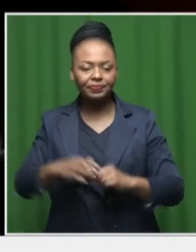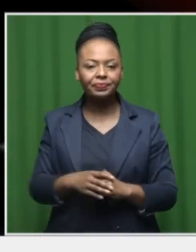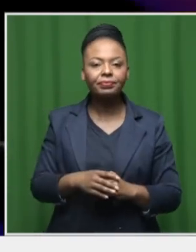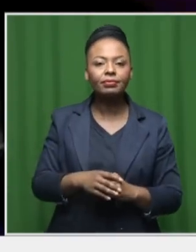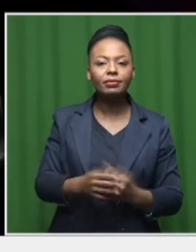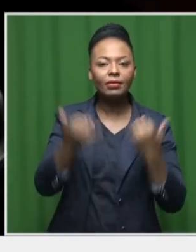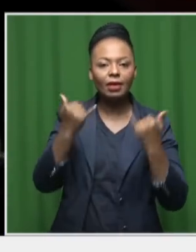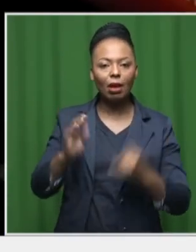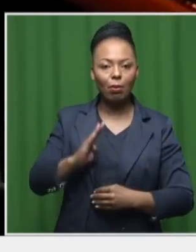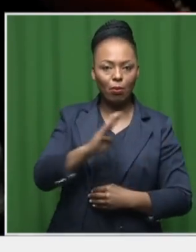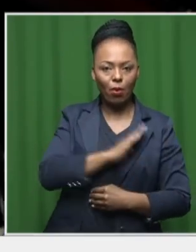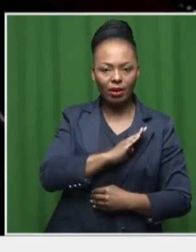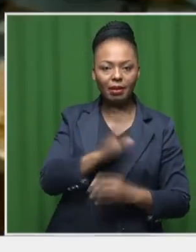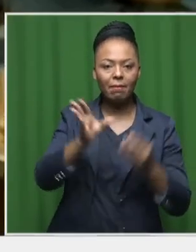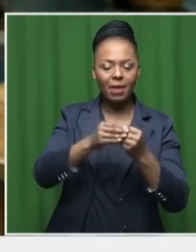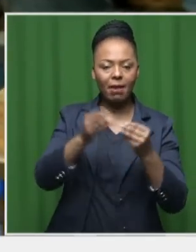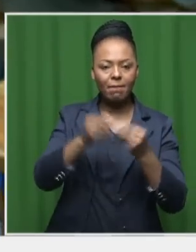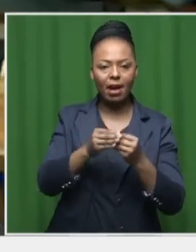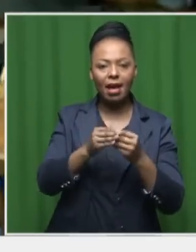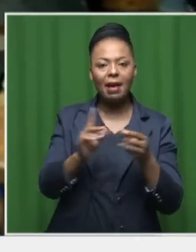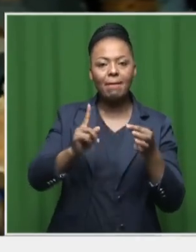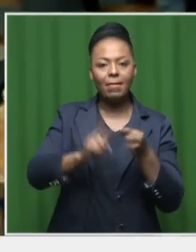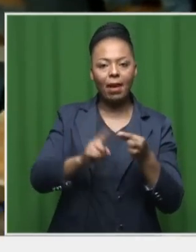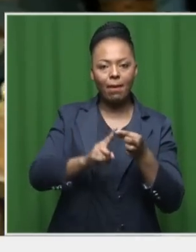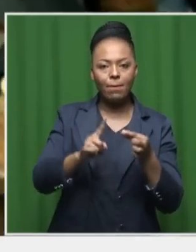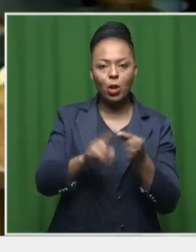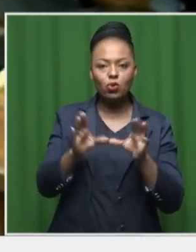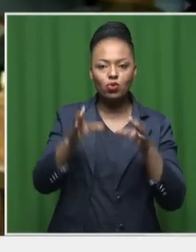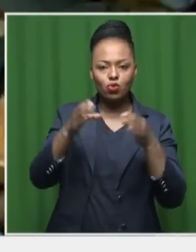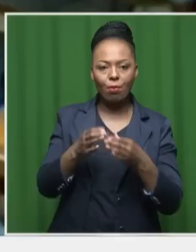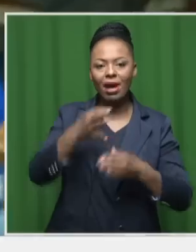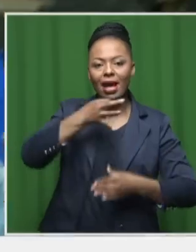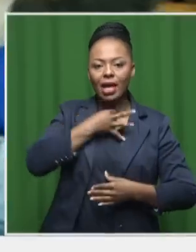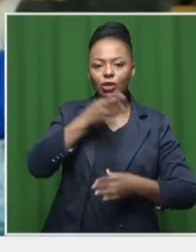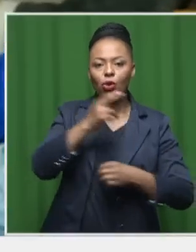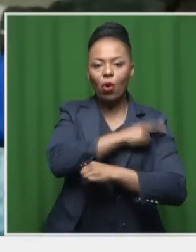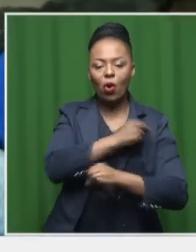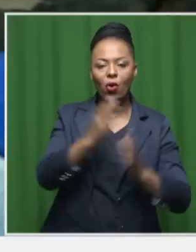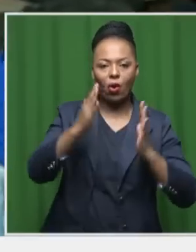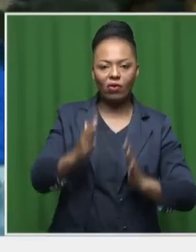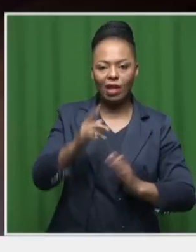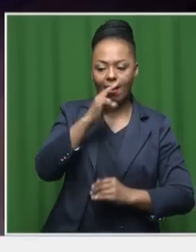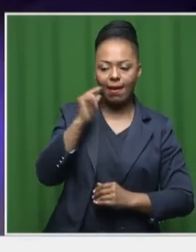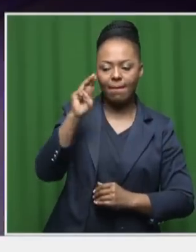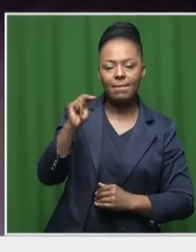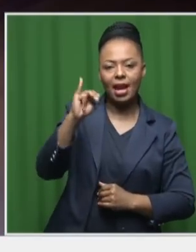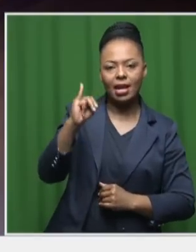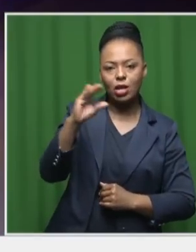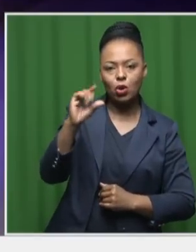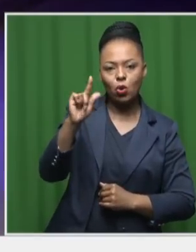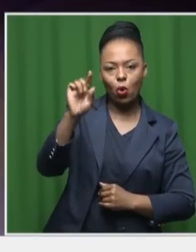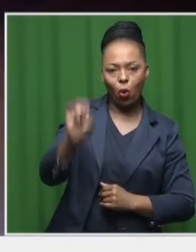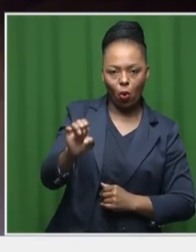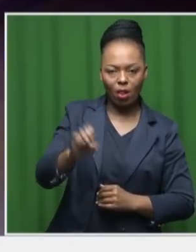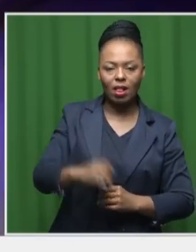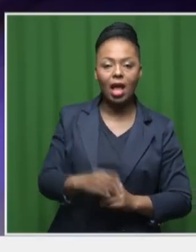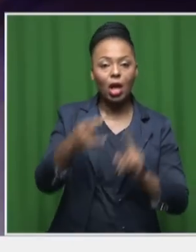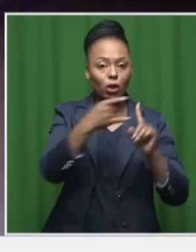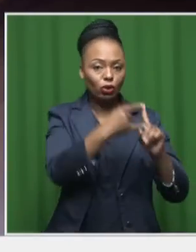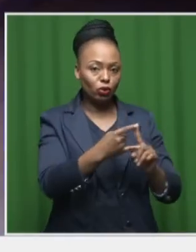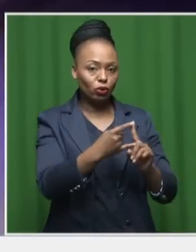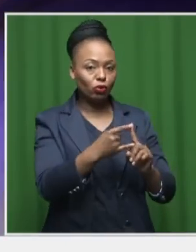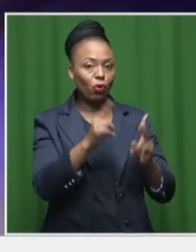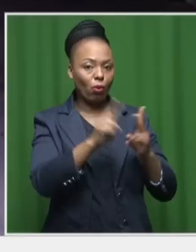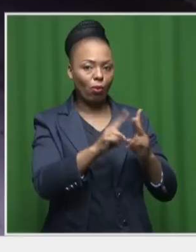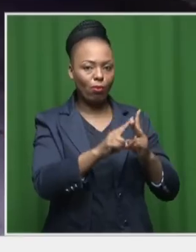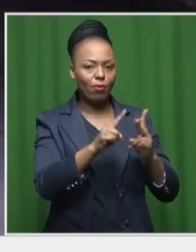member and Purple Group Risk Officer, Nicole Comninos, in studio with us. And of course, on Zoom, we have got the former